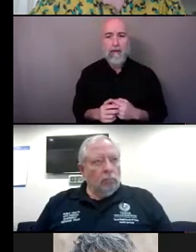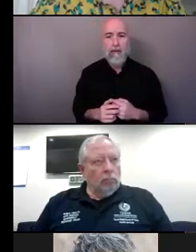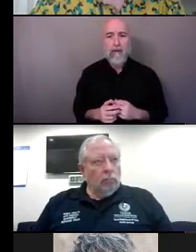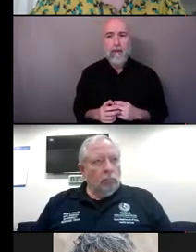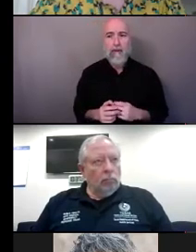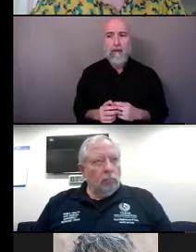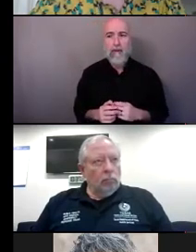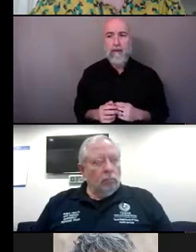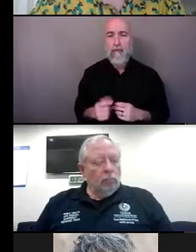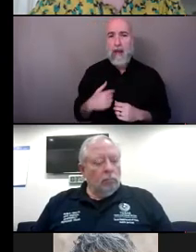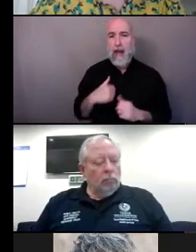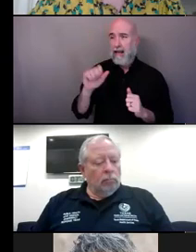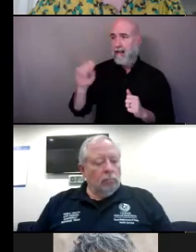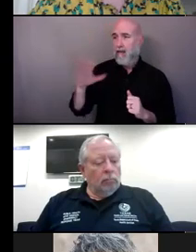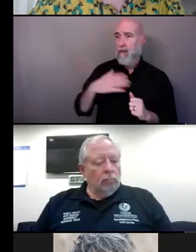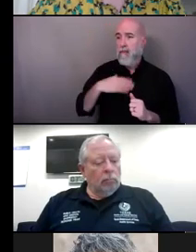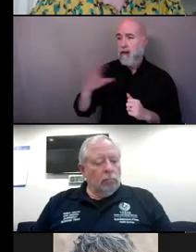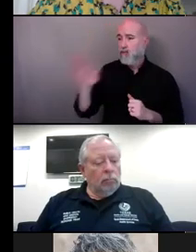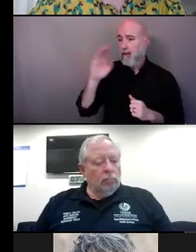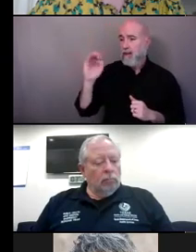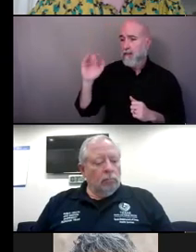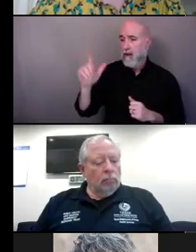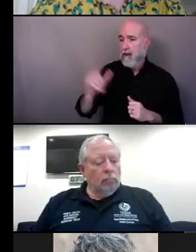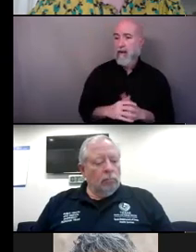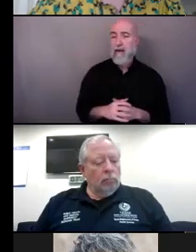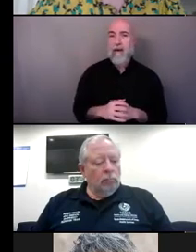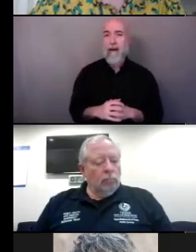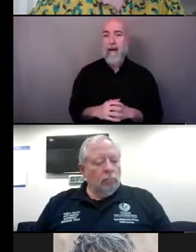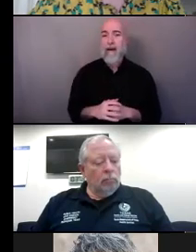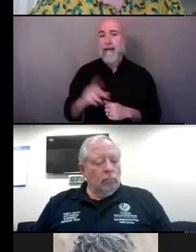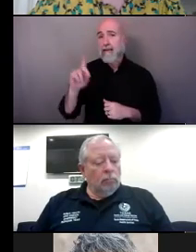I can give you my direct email. It is